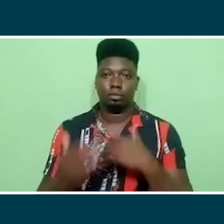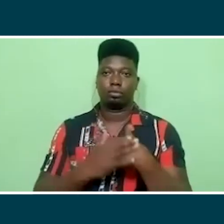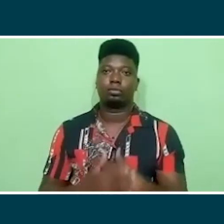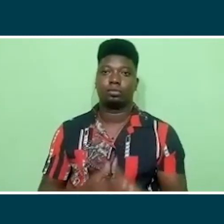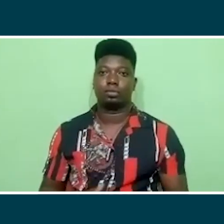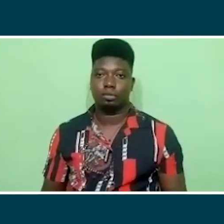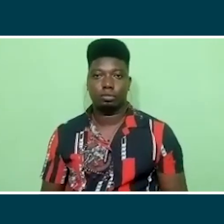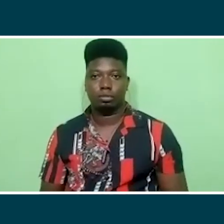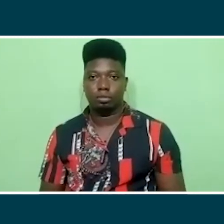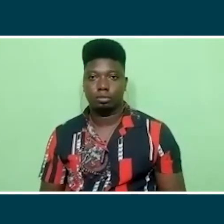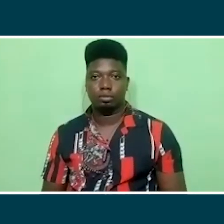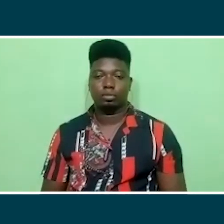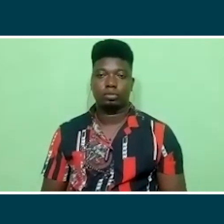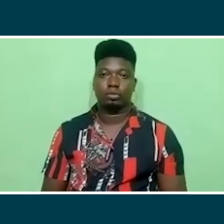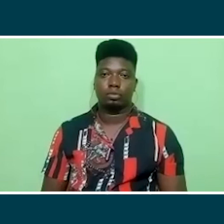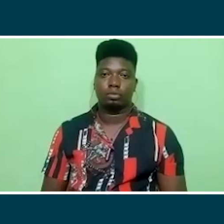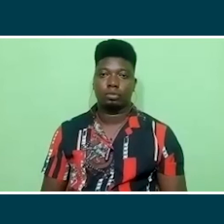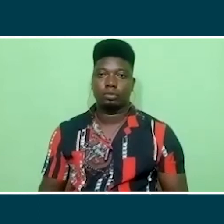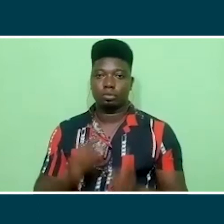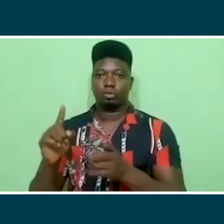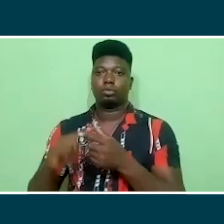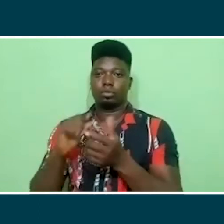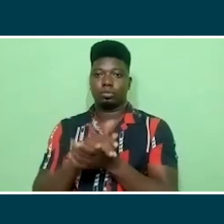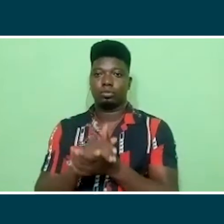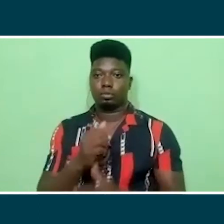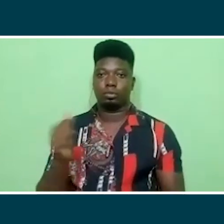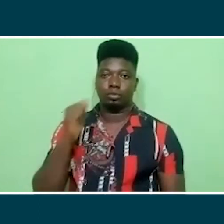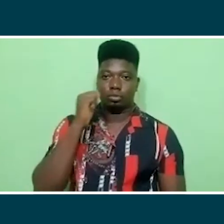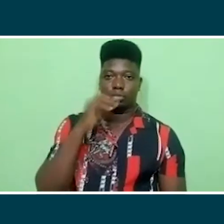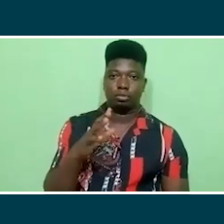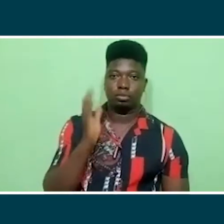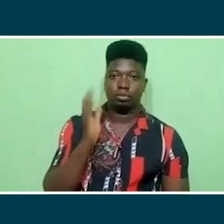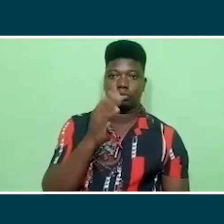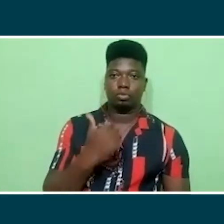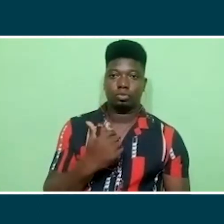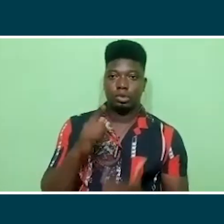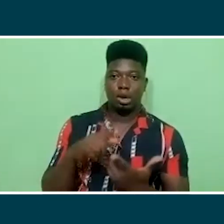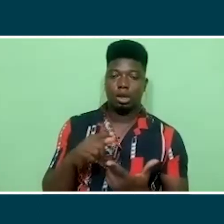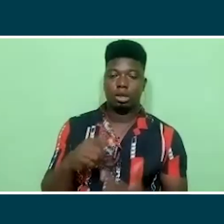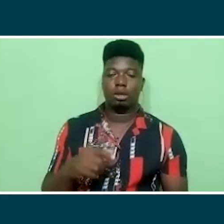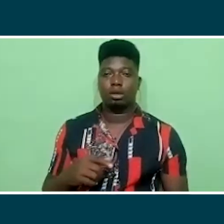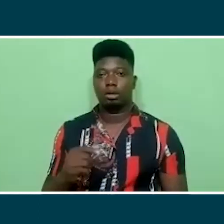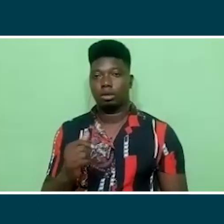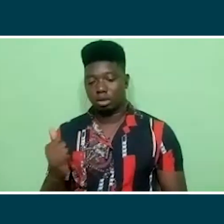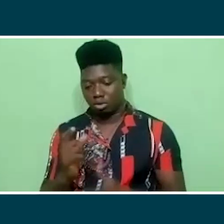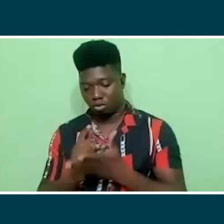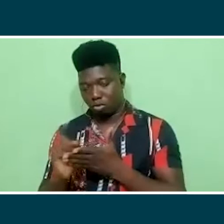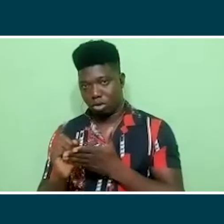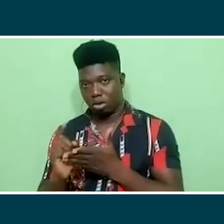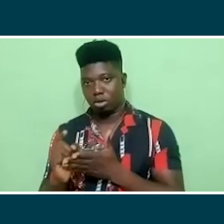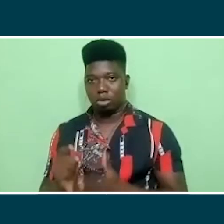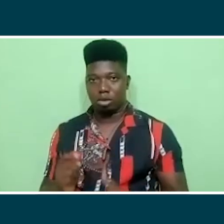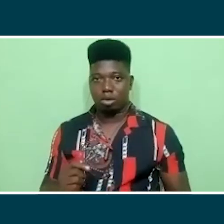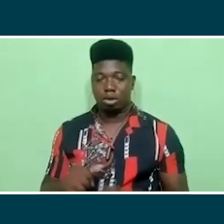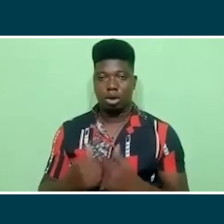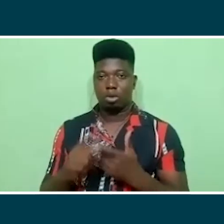are going to marriage, for a woman, she will be having lessons like for a week, where they'll be teaching how to treat a man, how to take